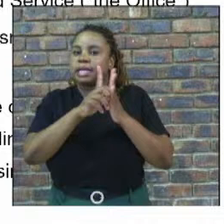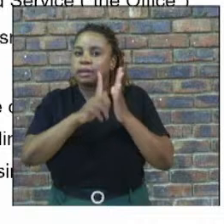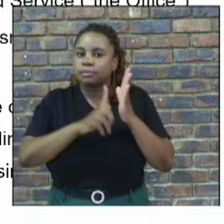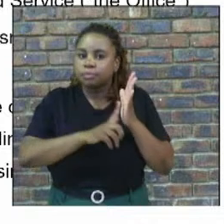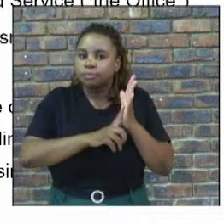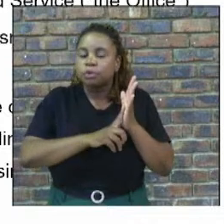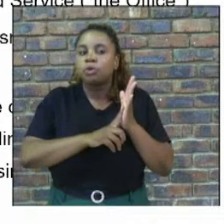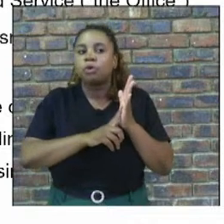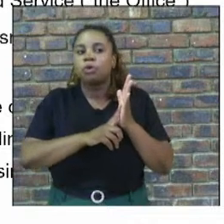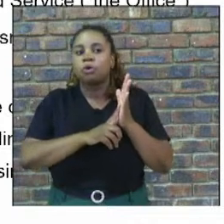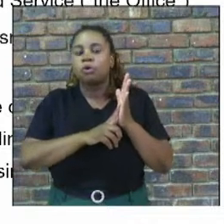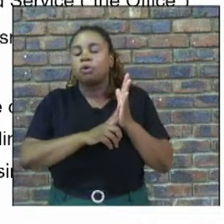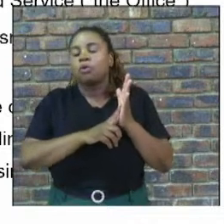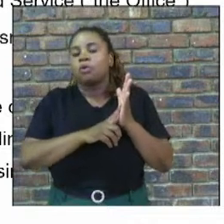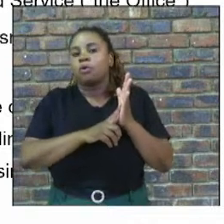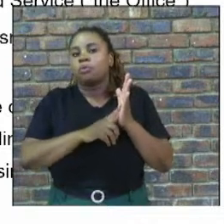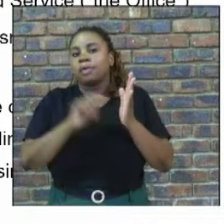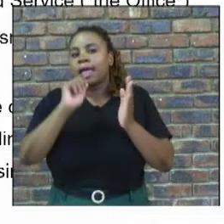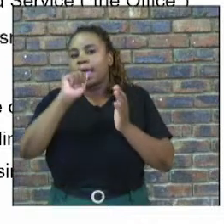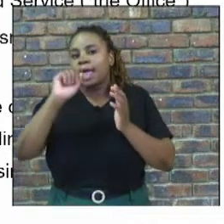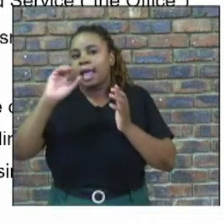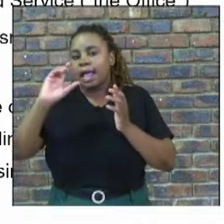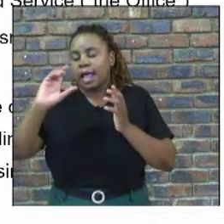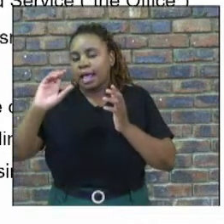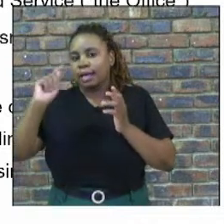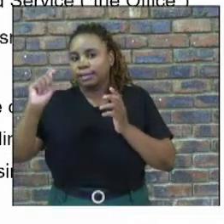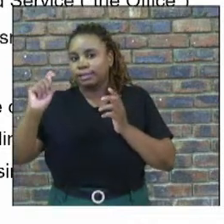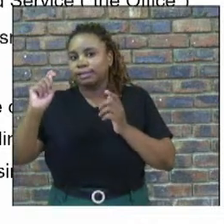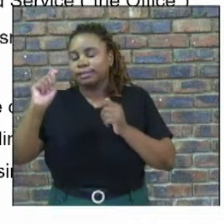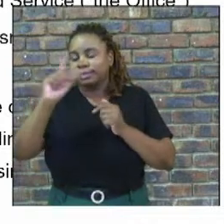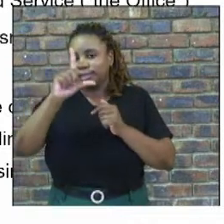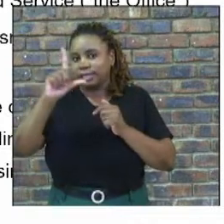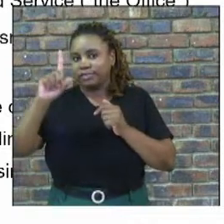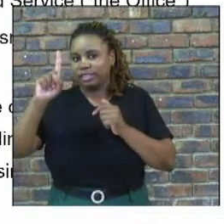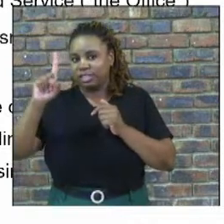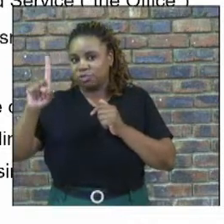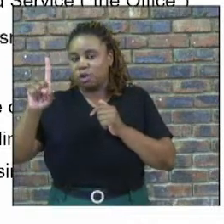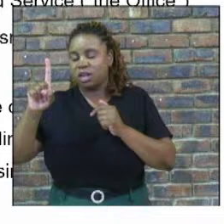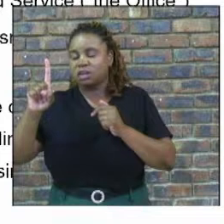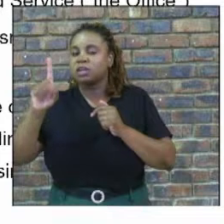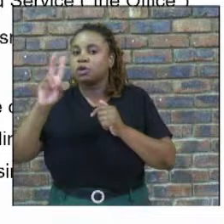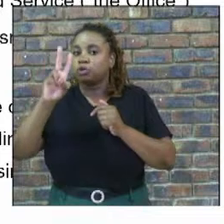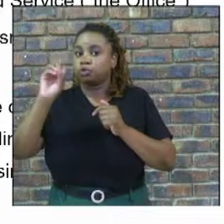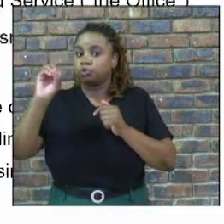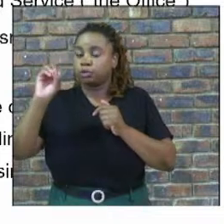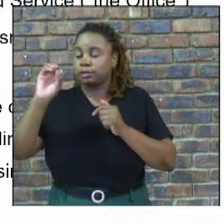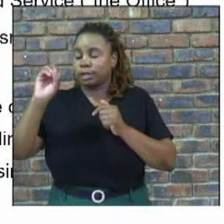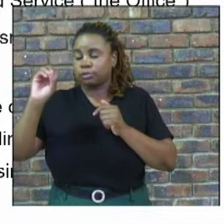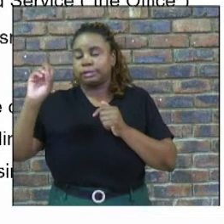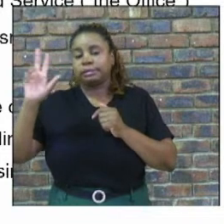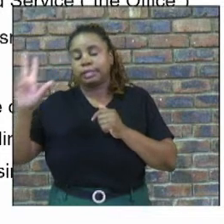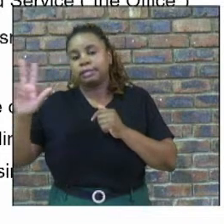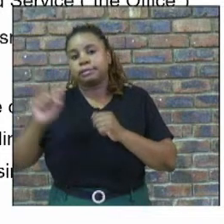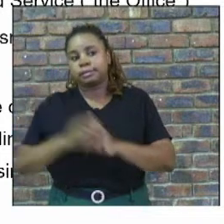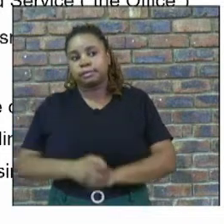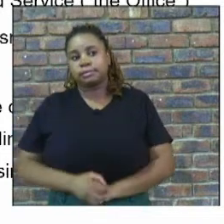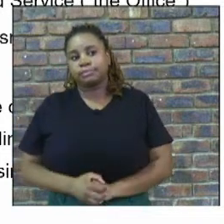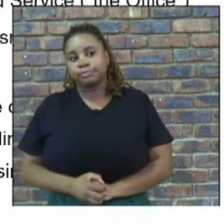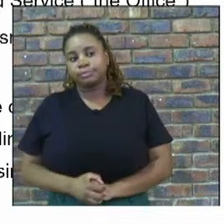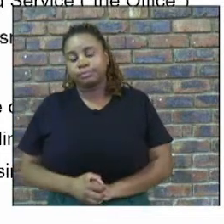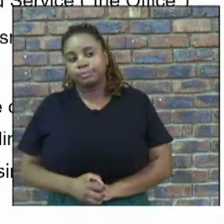Companies Act number 71 of 2008 of the Small Enterprise Development Finance